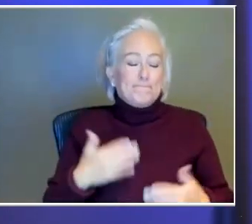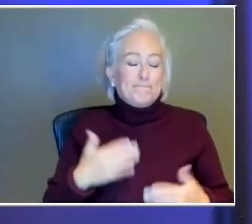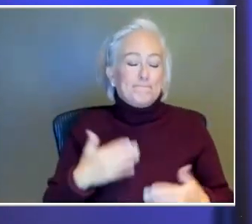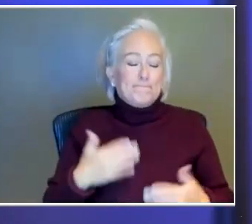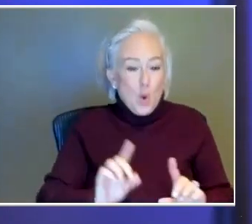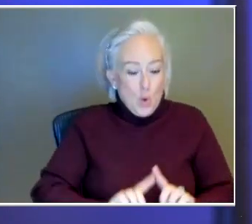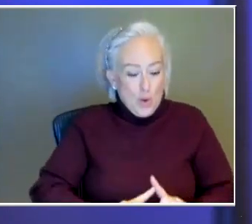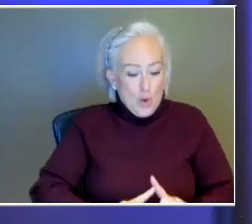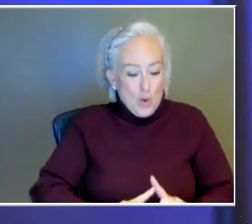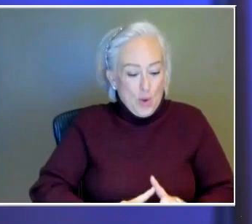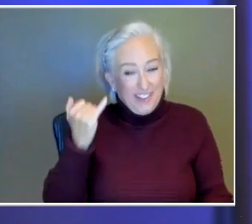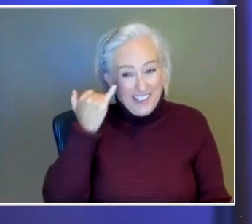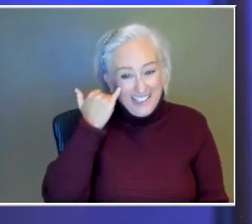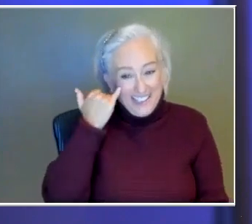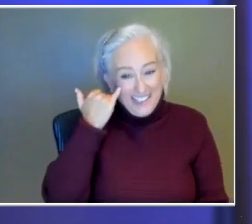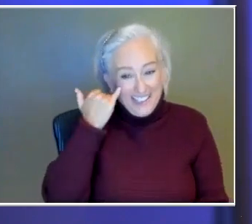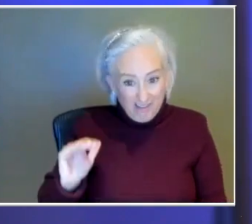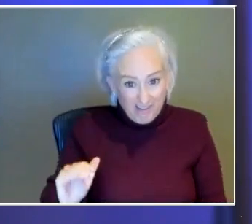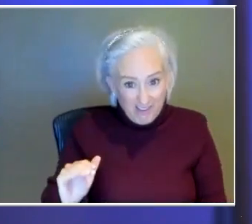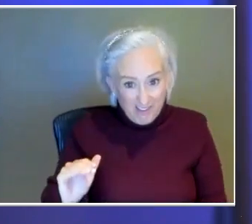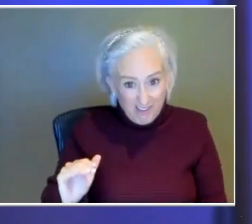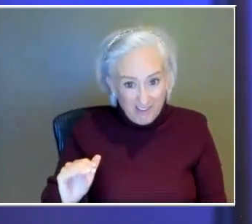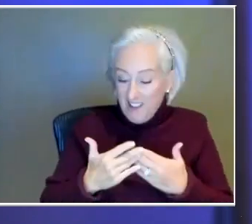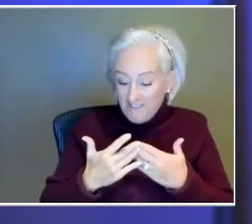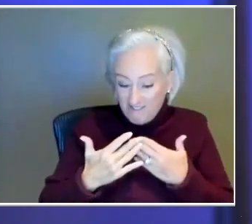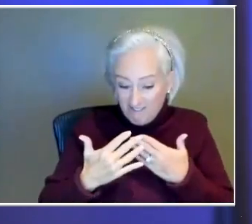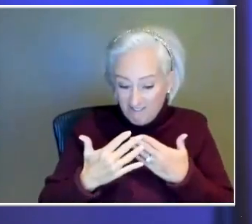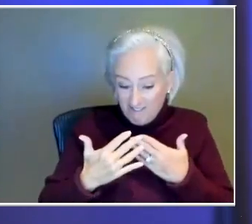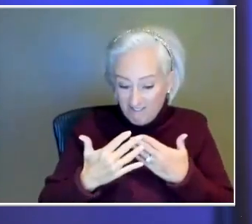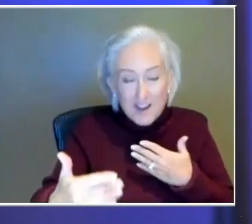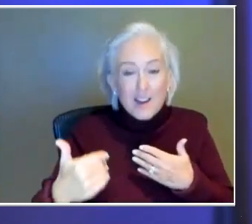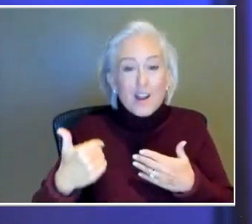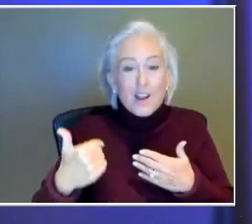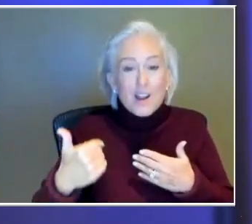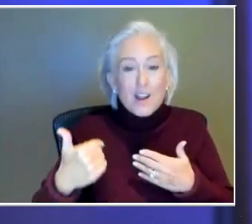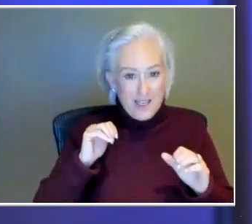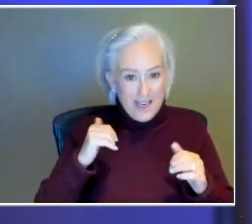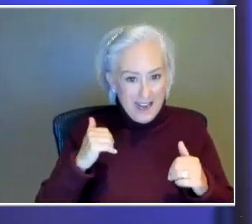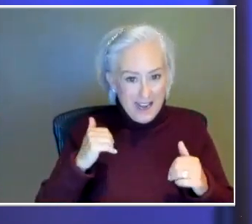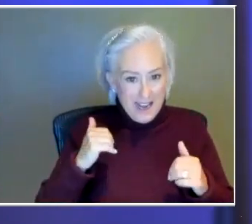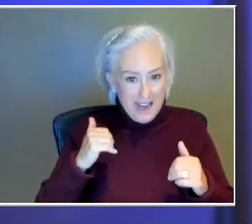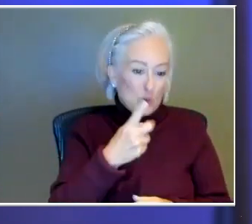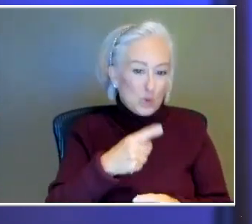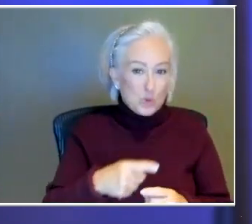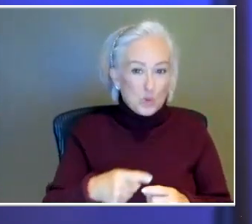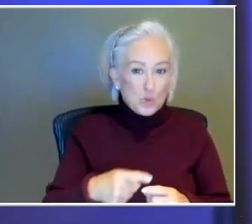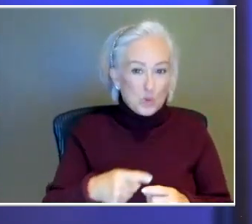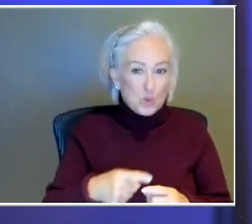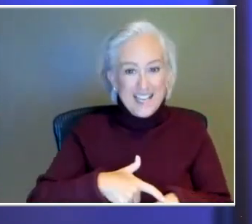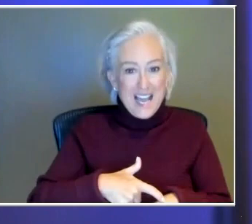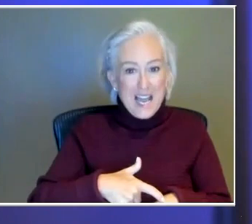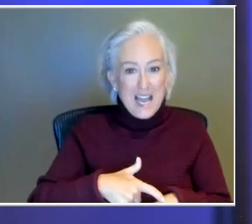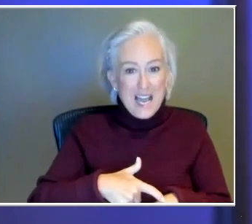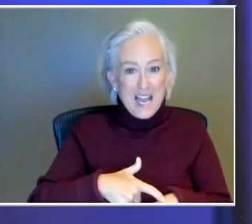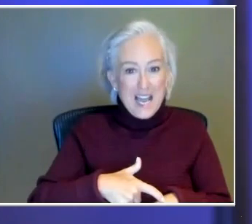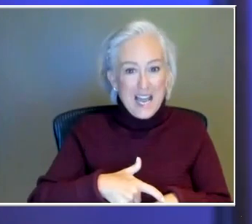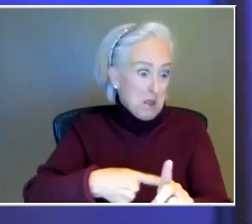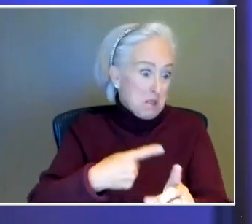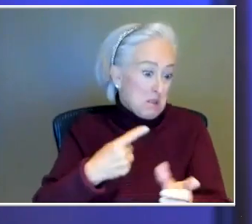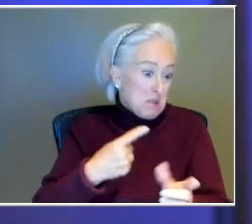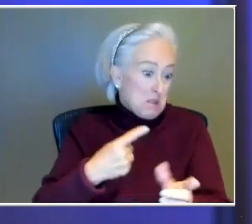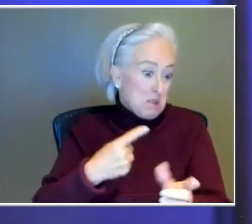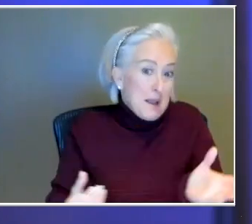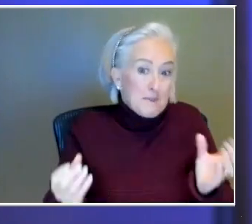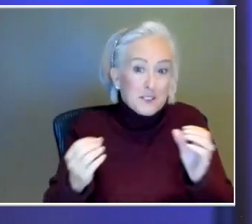And from then on, it was having seizures like 2 or 3 times a month, if not more. And knowing nothing about it, I was trying to figure out